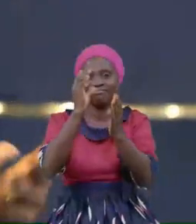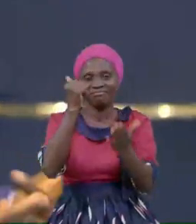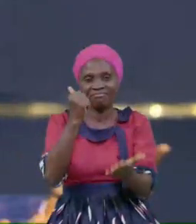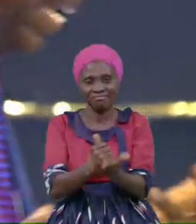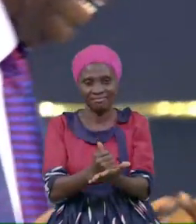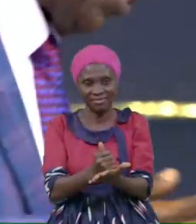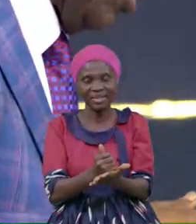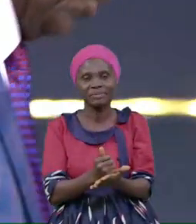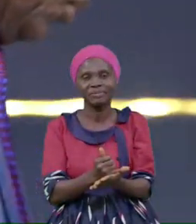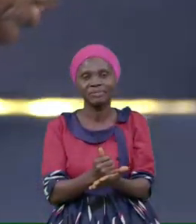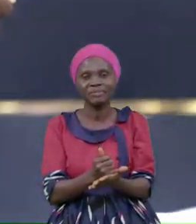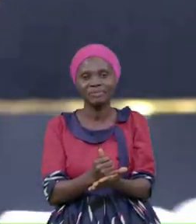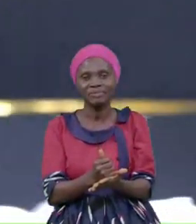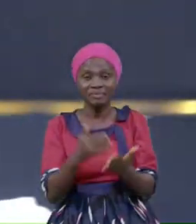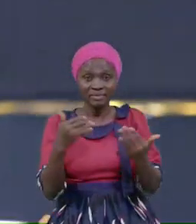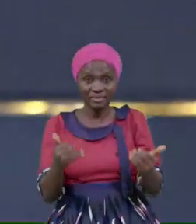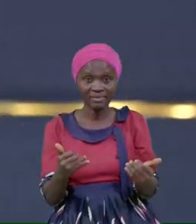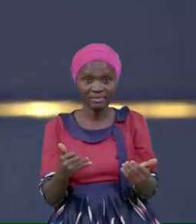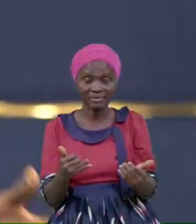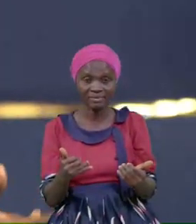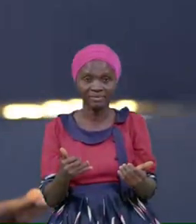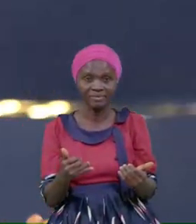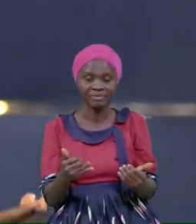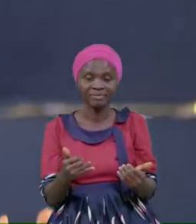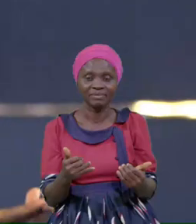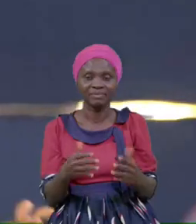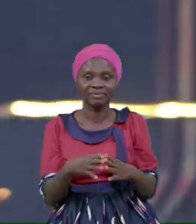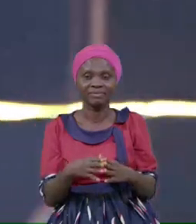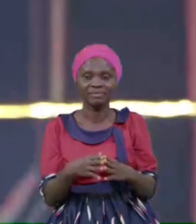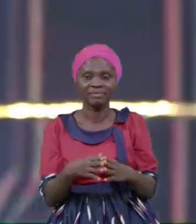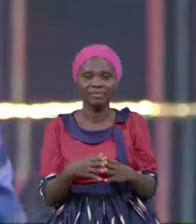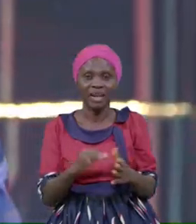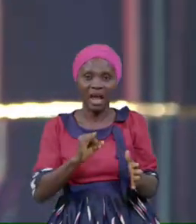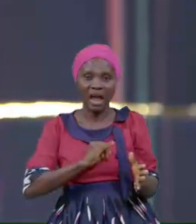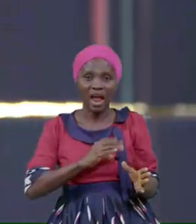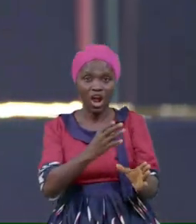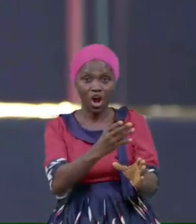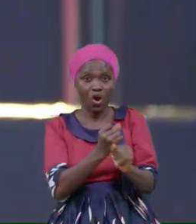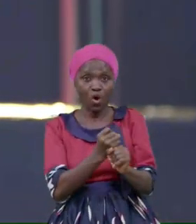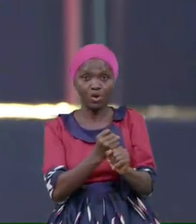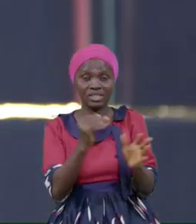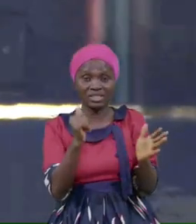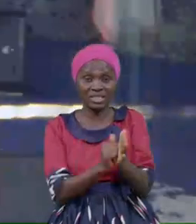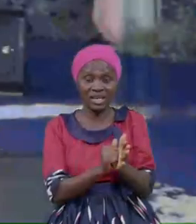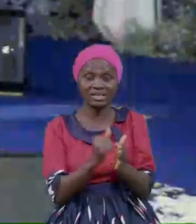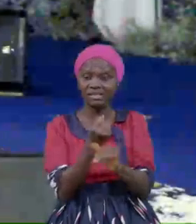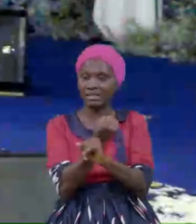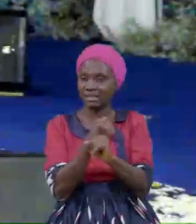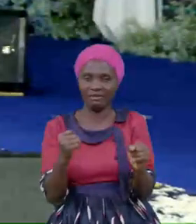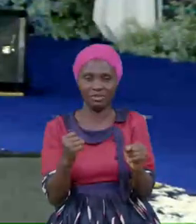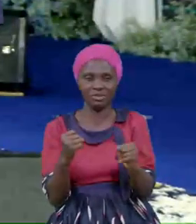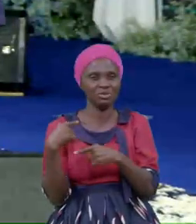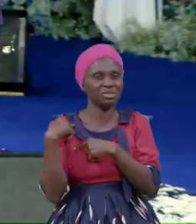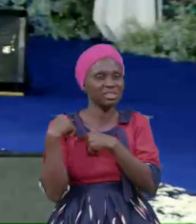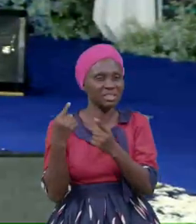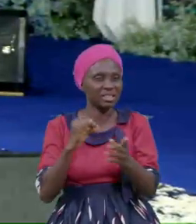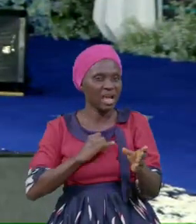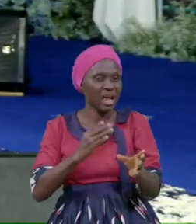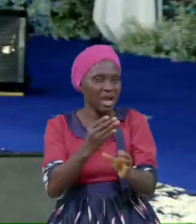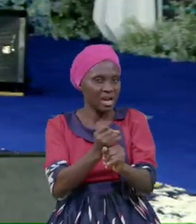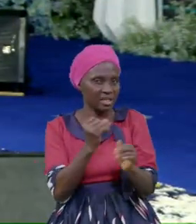now recollect, since I got that salvation. And I went to him and I